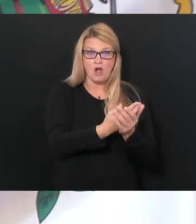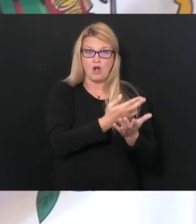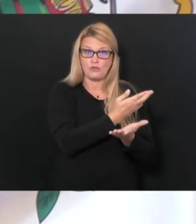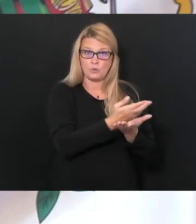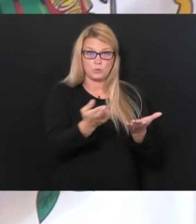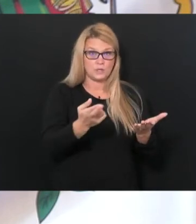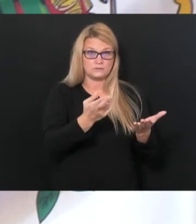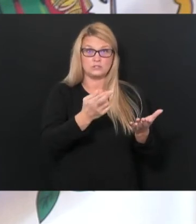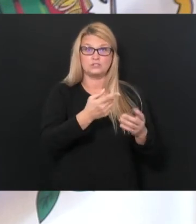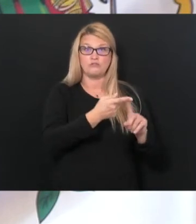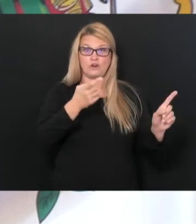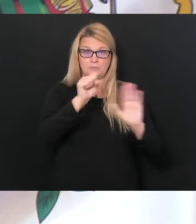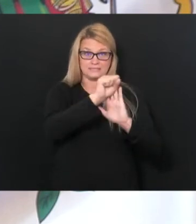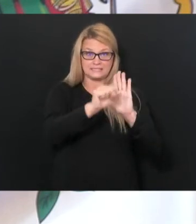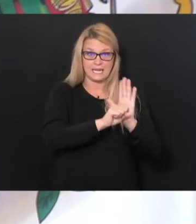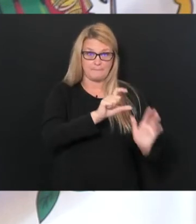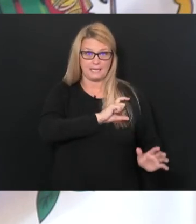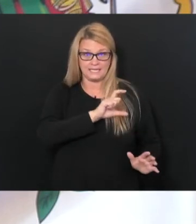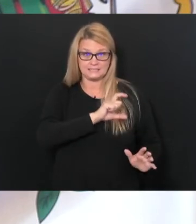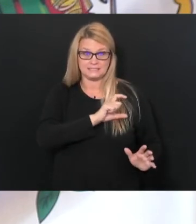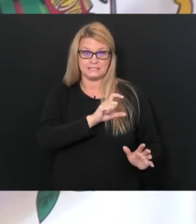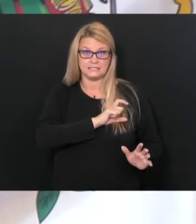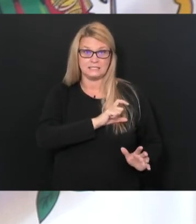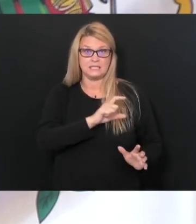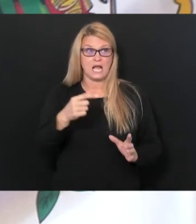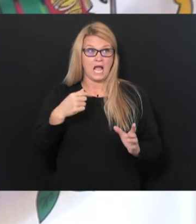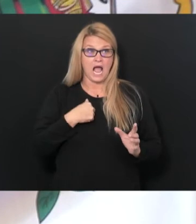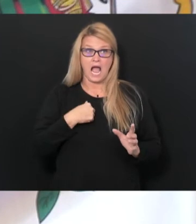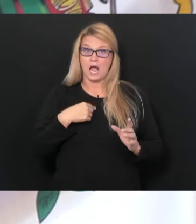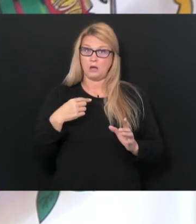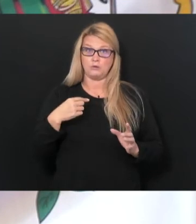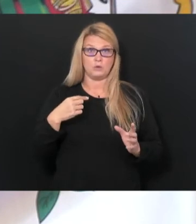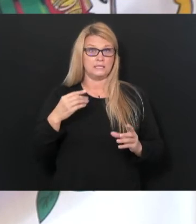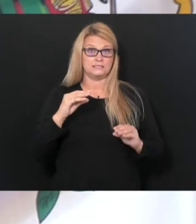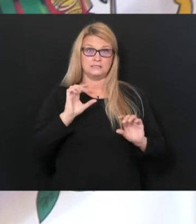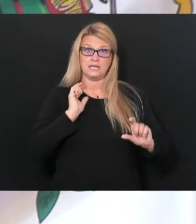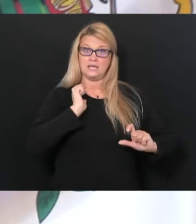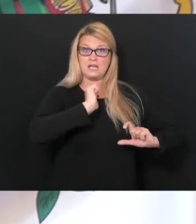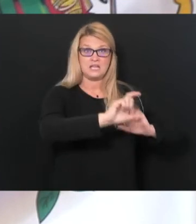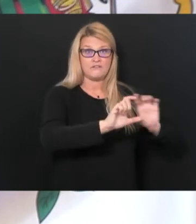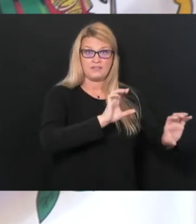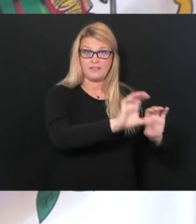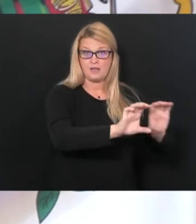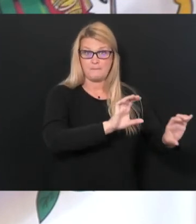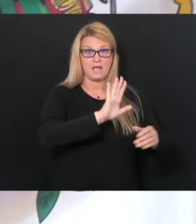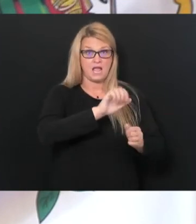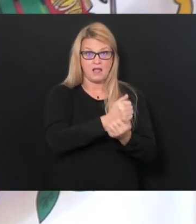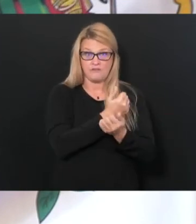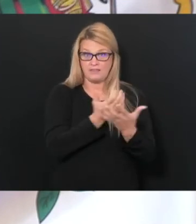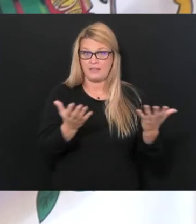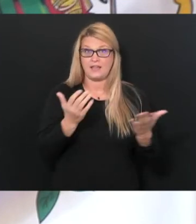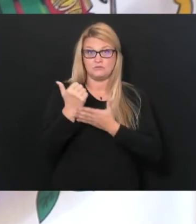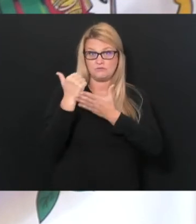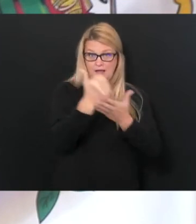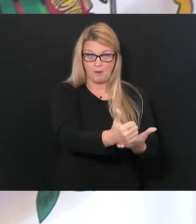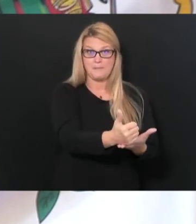police, and I was commanding all of our resources of our state police to assist and help them in every way.